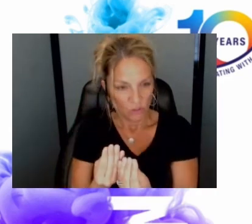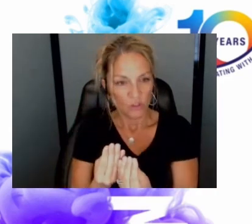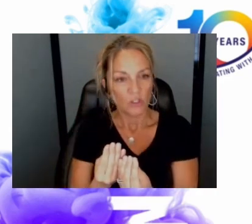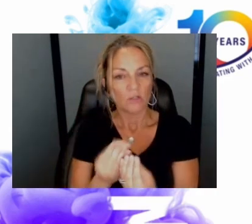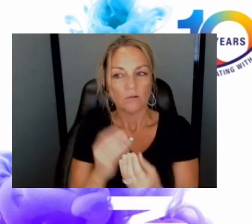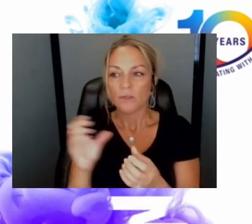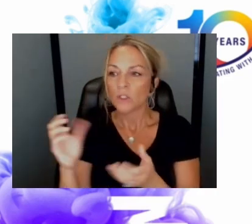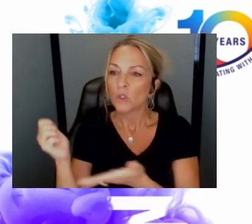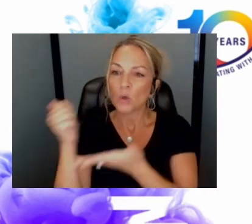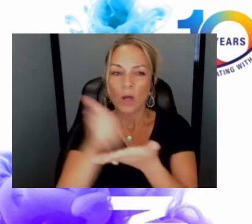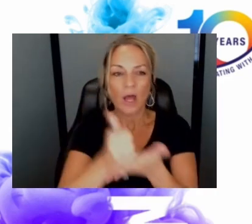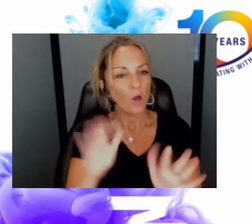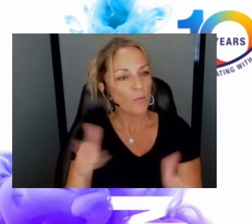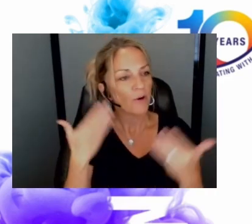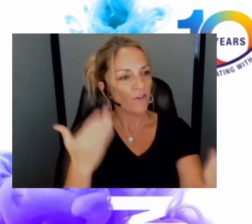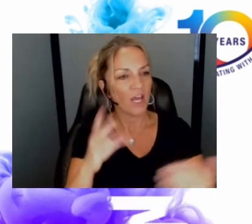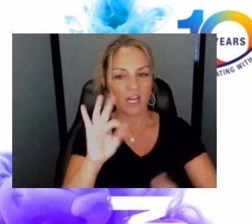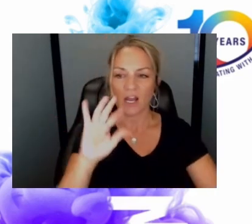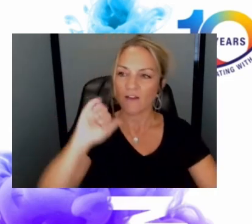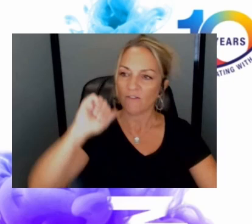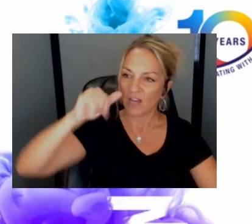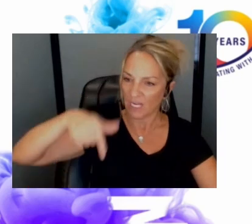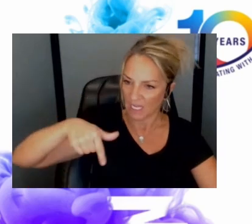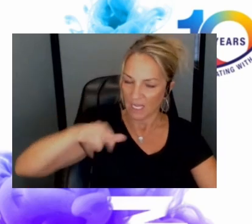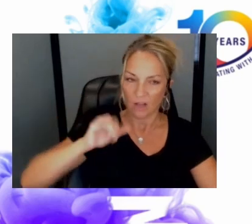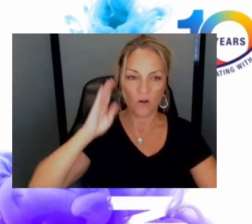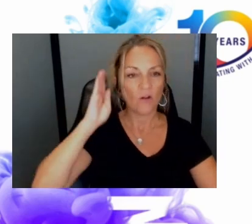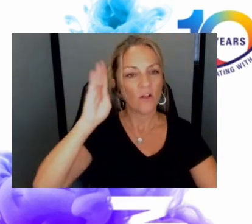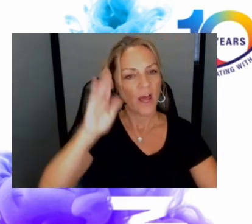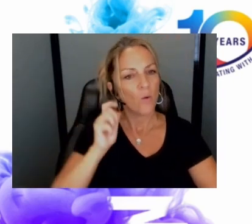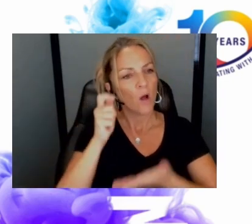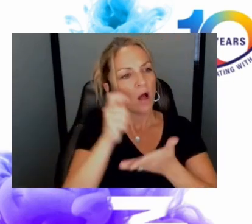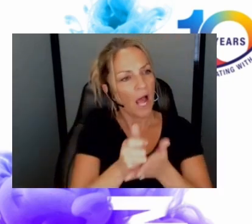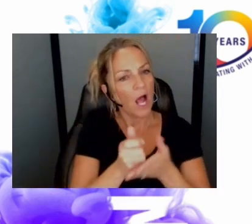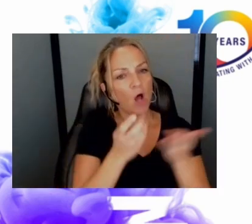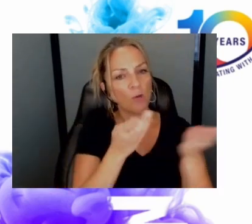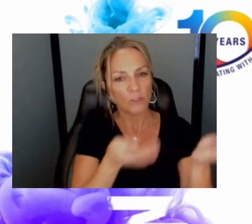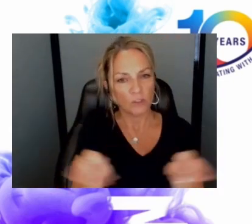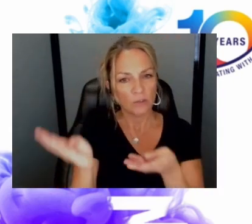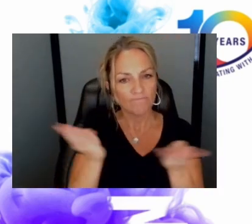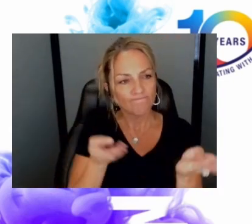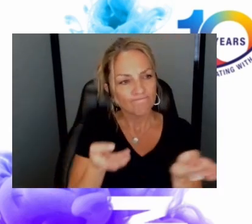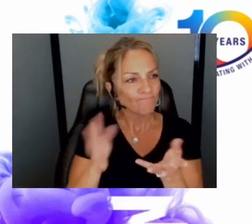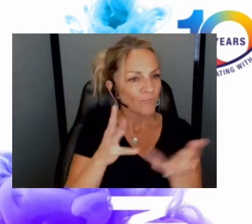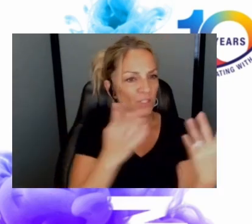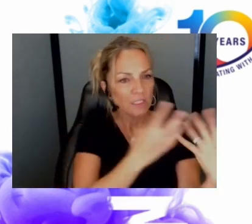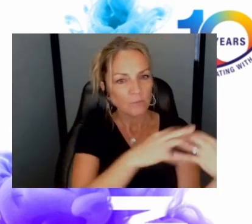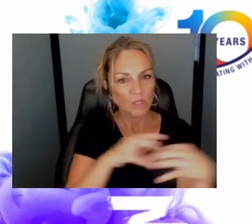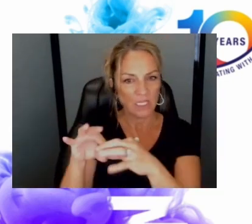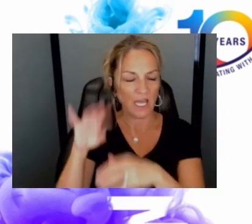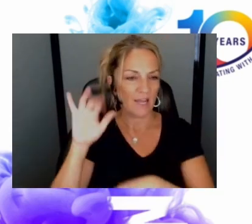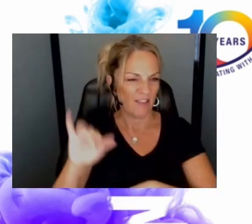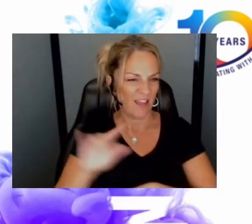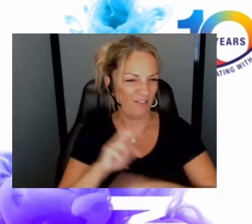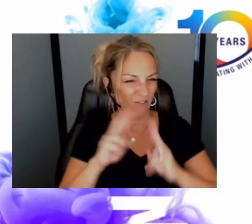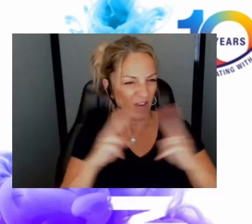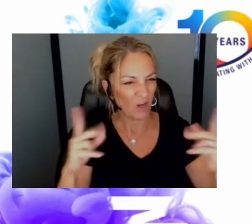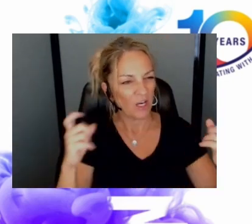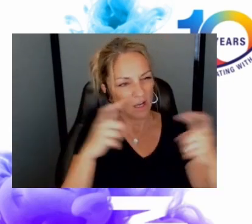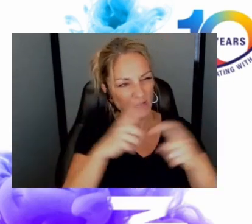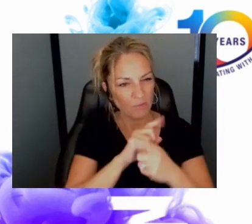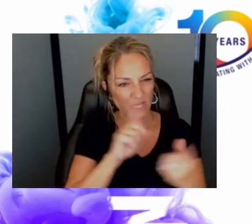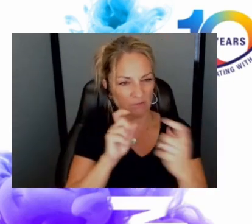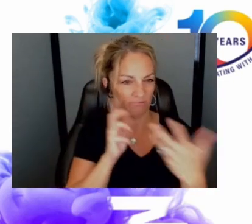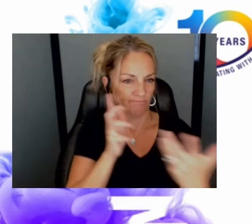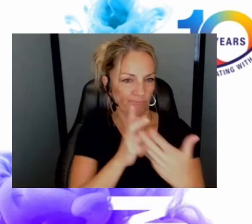an FAQ that helps to streamline the very, complex accommodation process, helping to